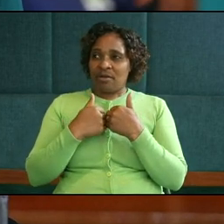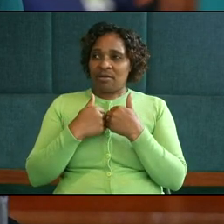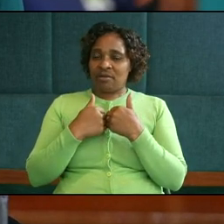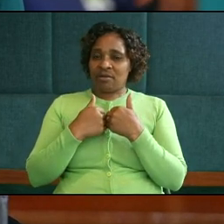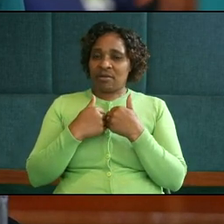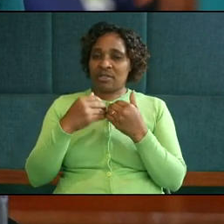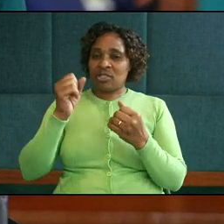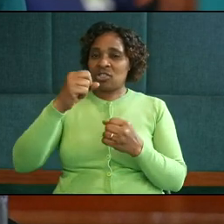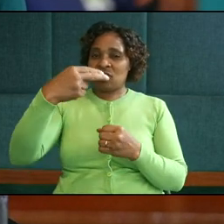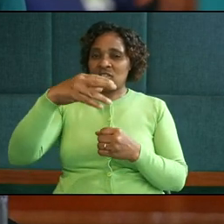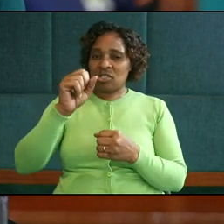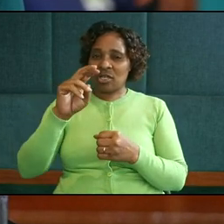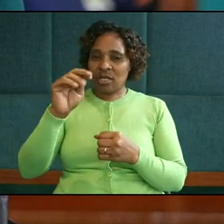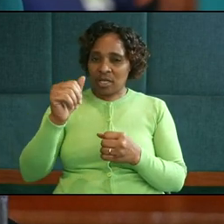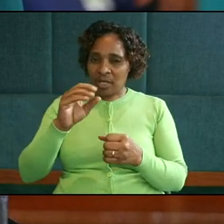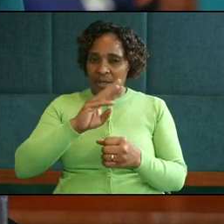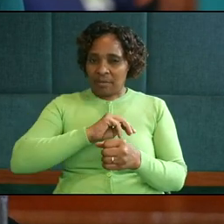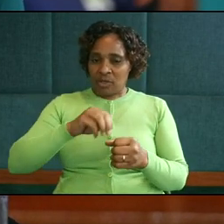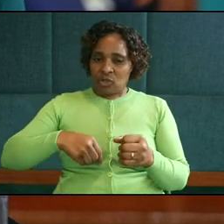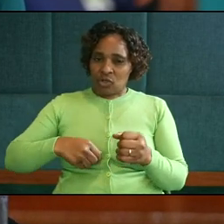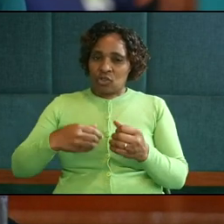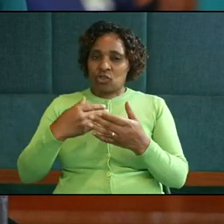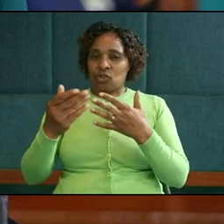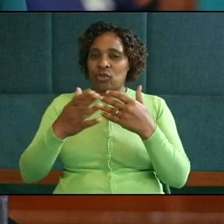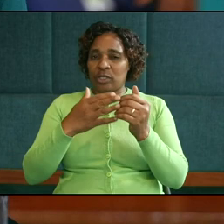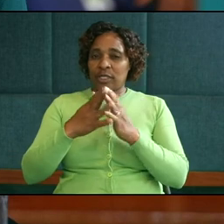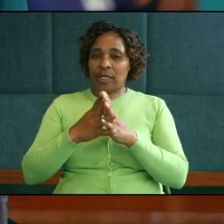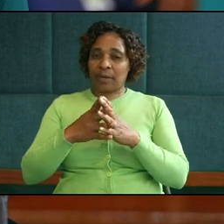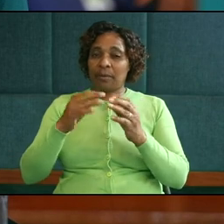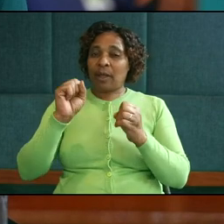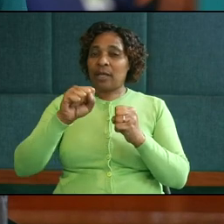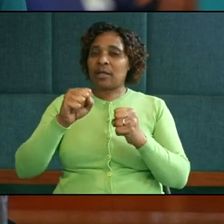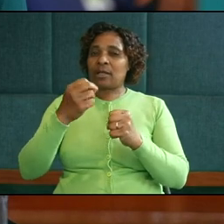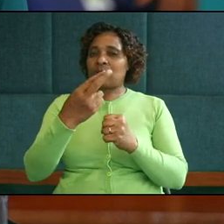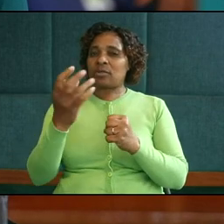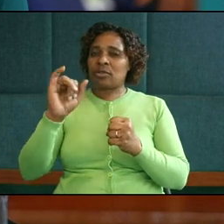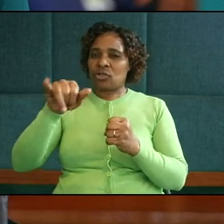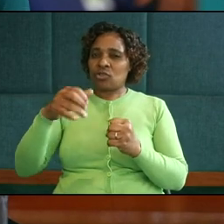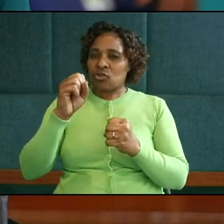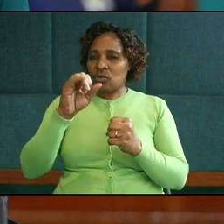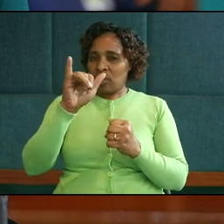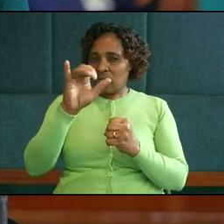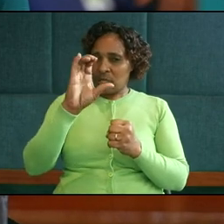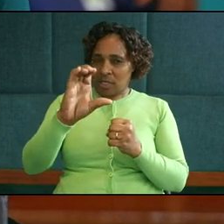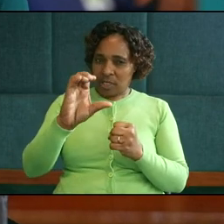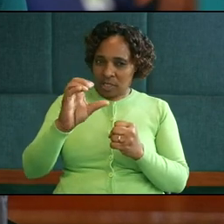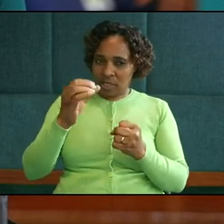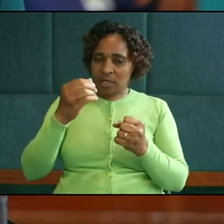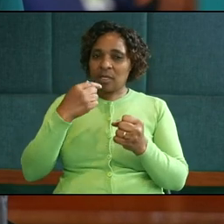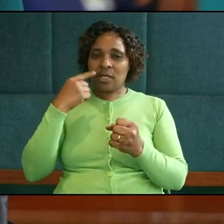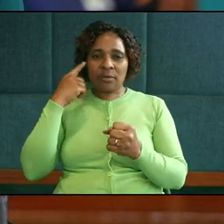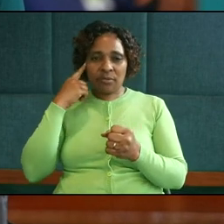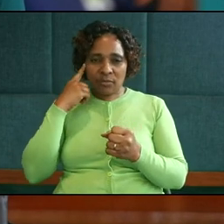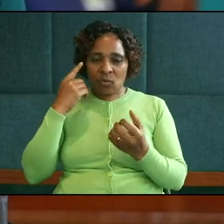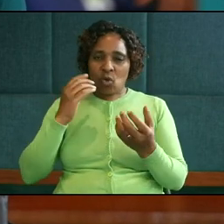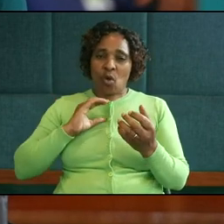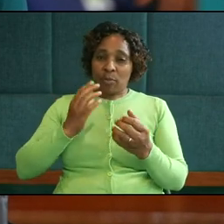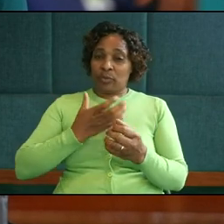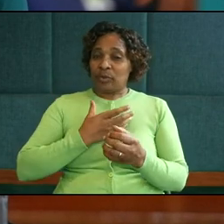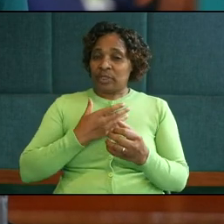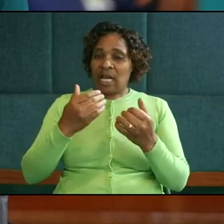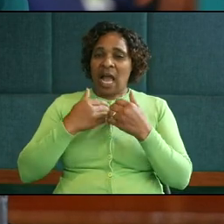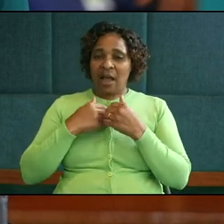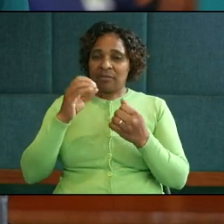we have Shani on the mission story, Amy and Sid on violin and piano, Joyce appealing to the deaf community. We